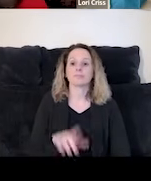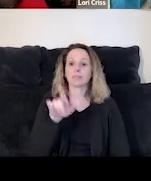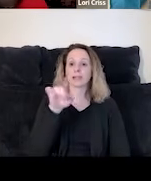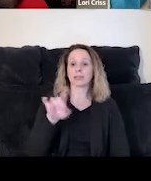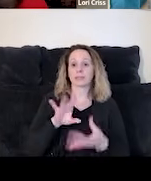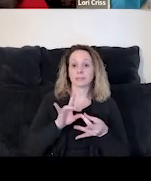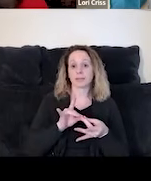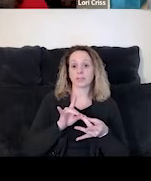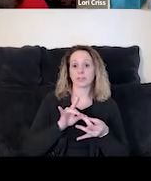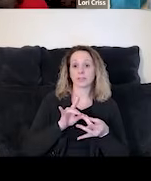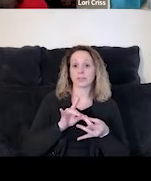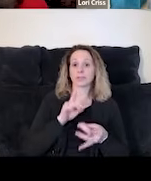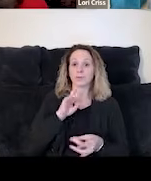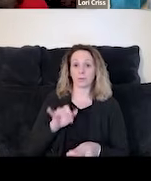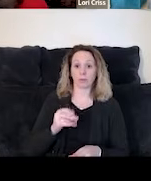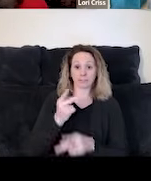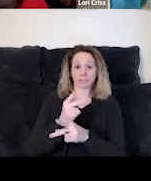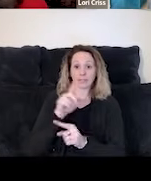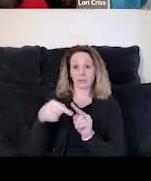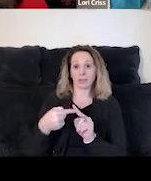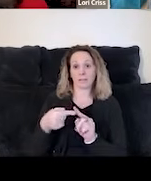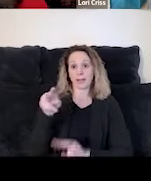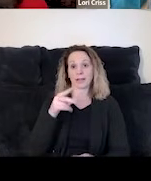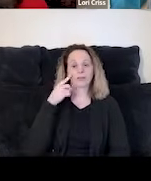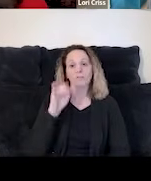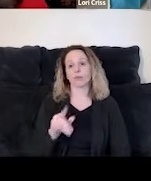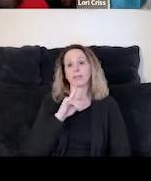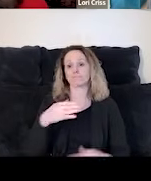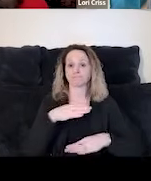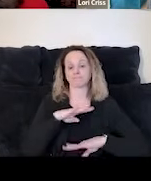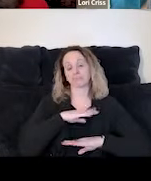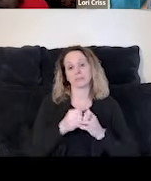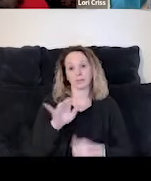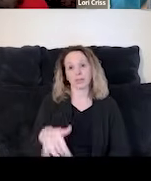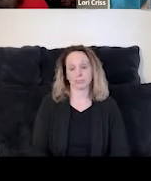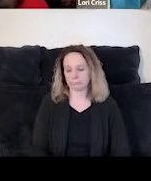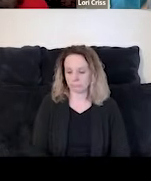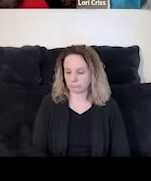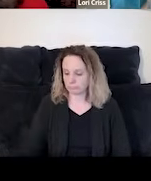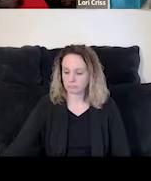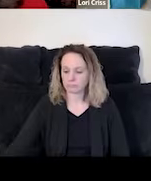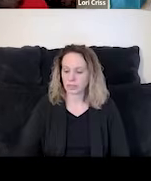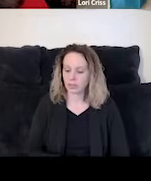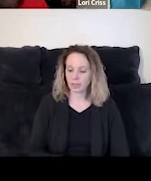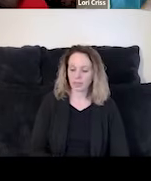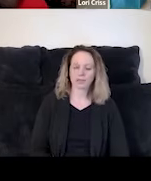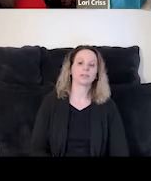earlier. And so we're really careful to take a look at that, but we were really pleased with that part of the